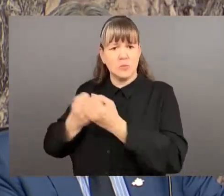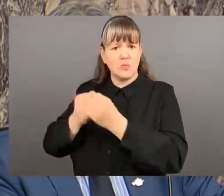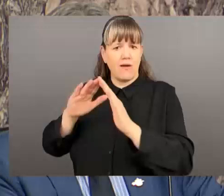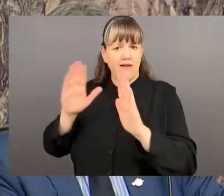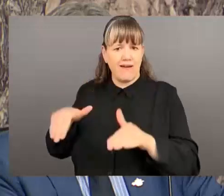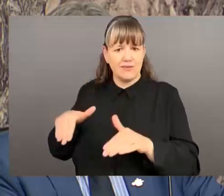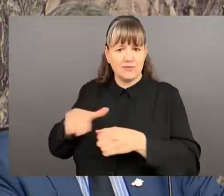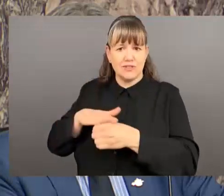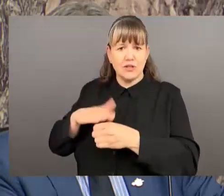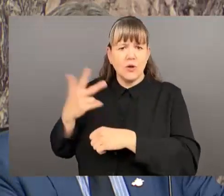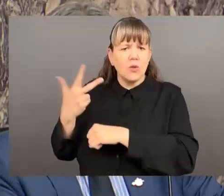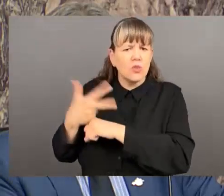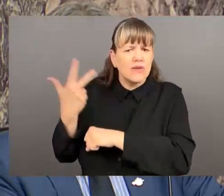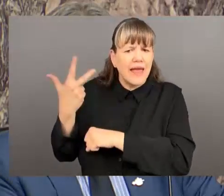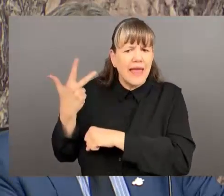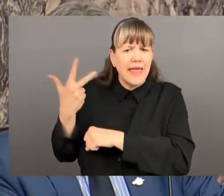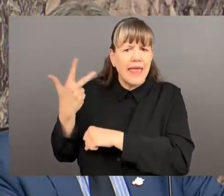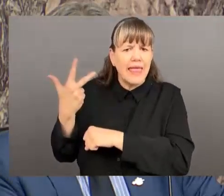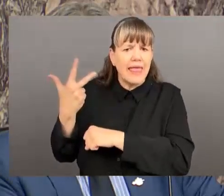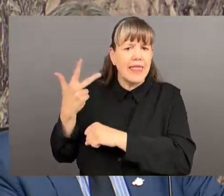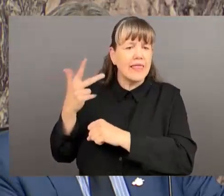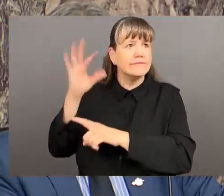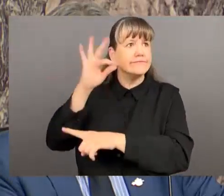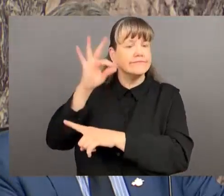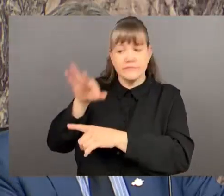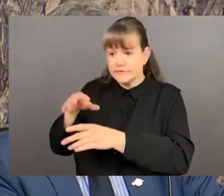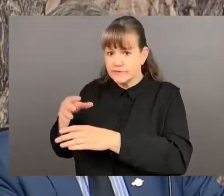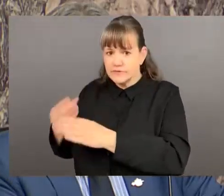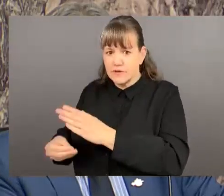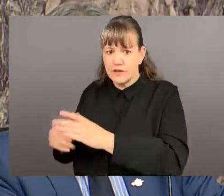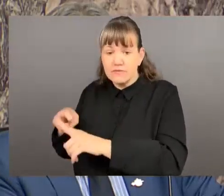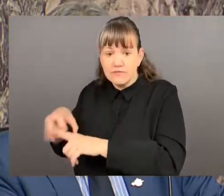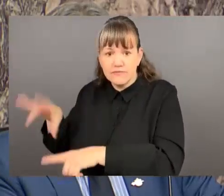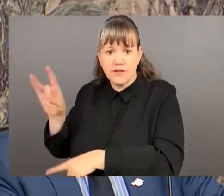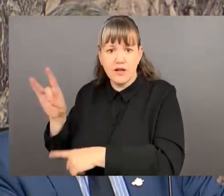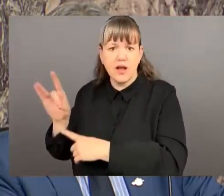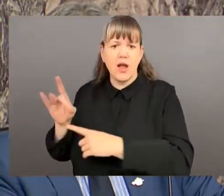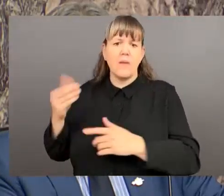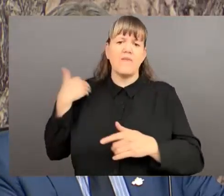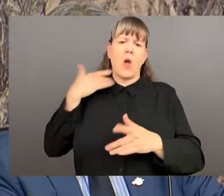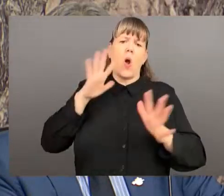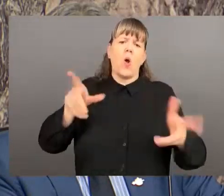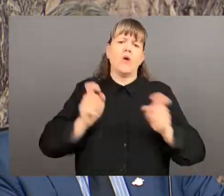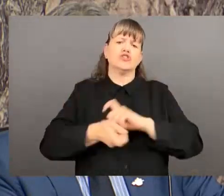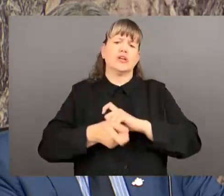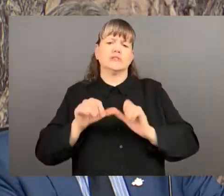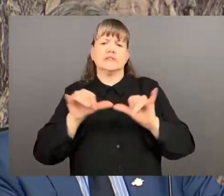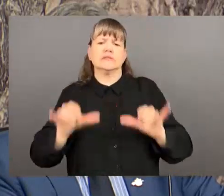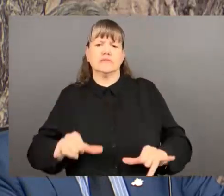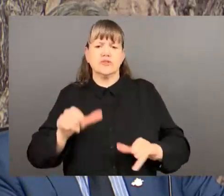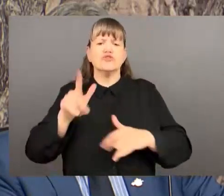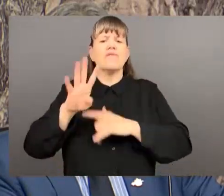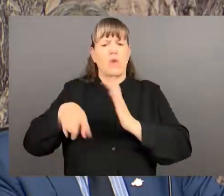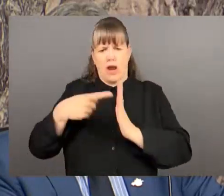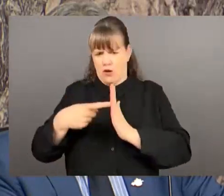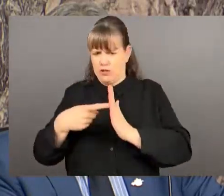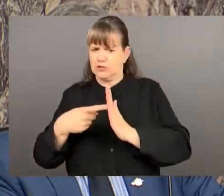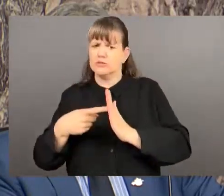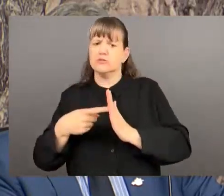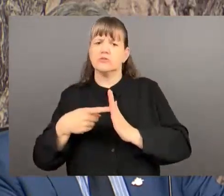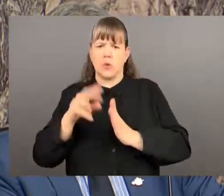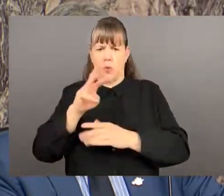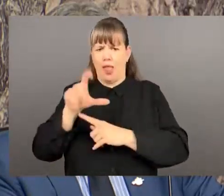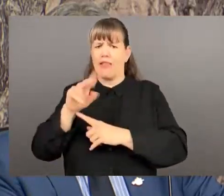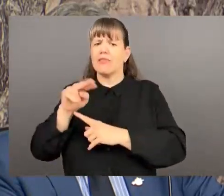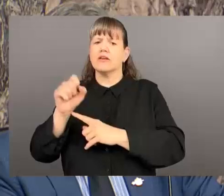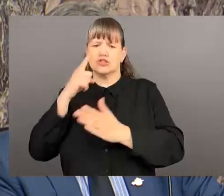go through this again. It was said then that it was going to switch to 24-hour wellness checks, and those wellness checks still do not address the